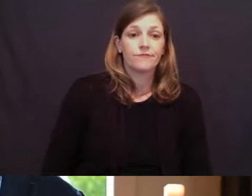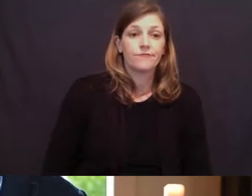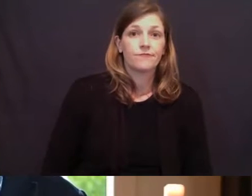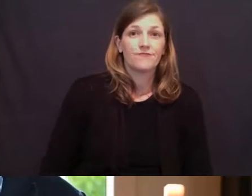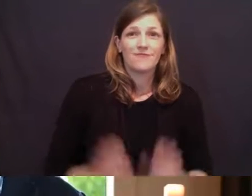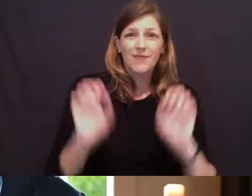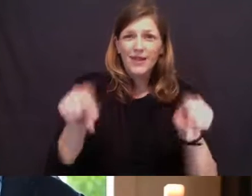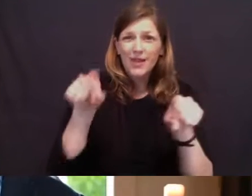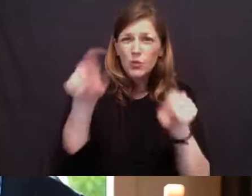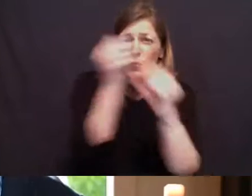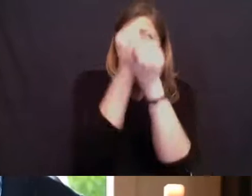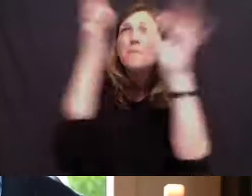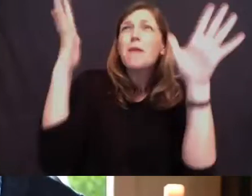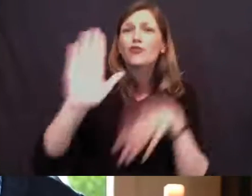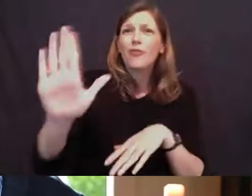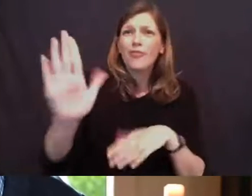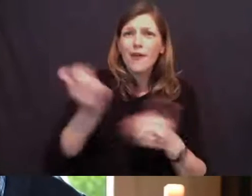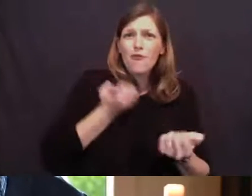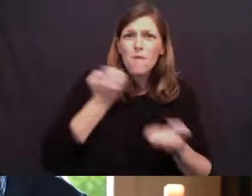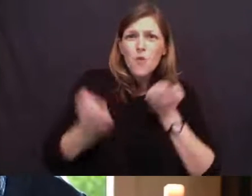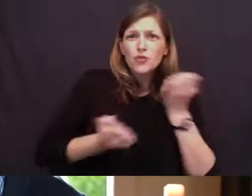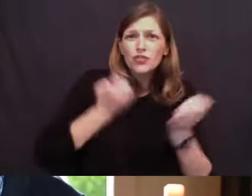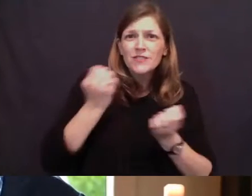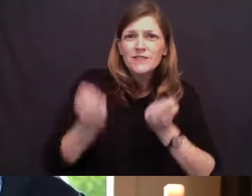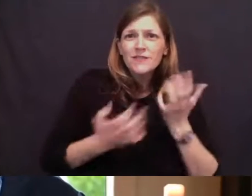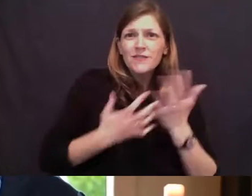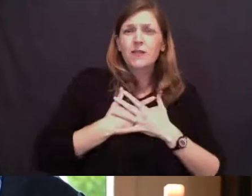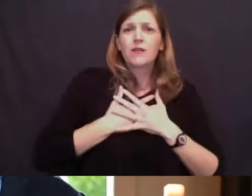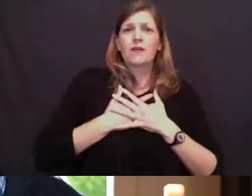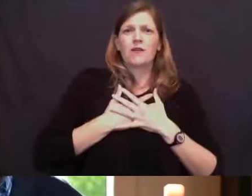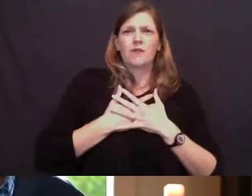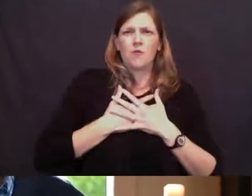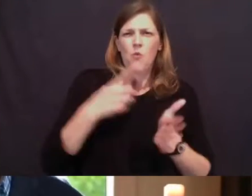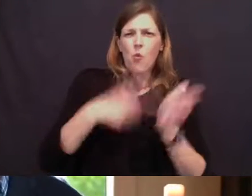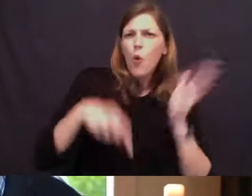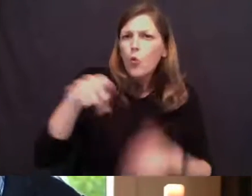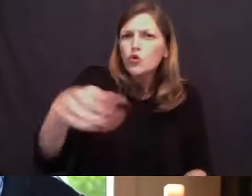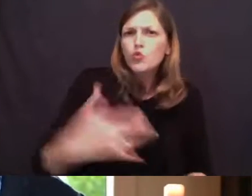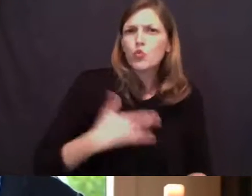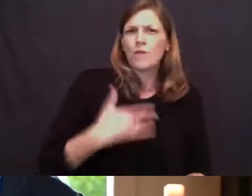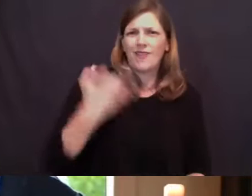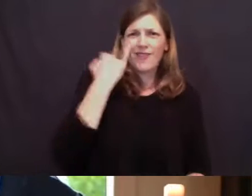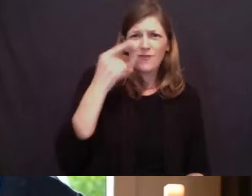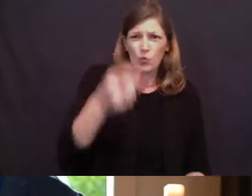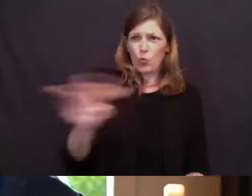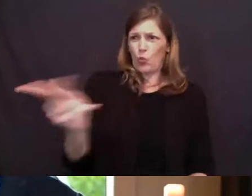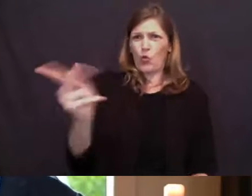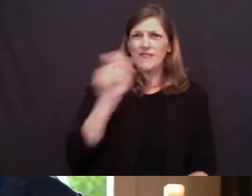Can you imagine the emotion in that moment? Like, what would you be feeling if you were Mary and Martha?